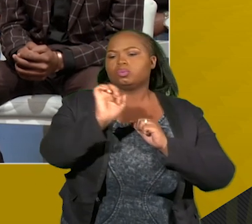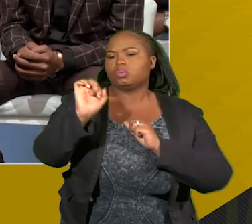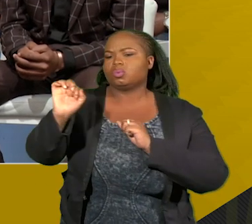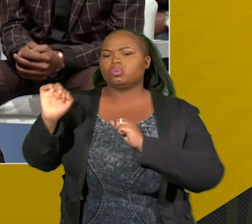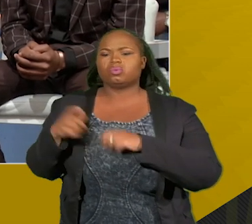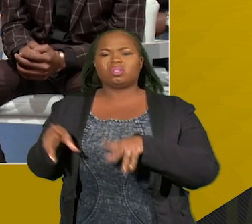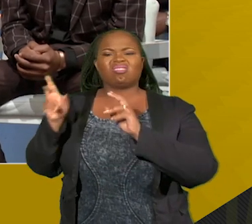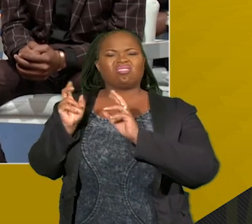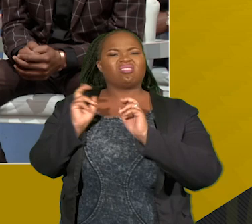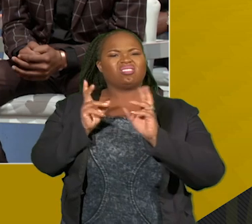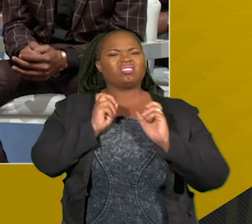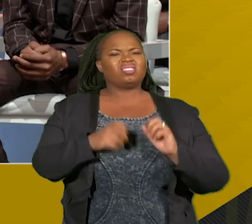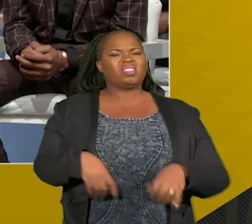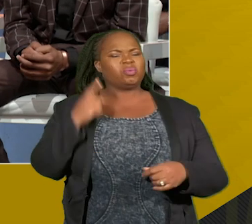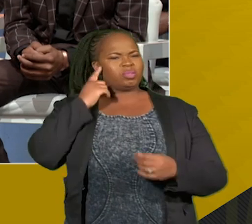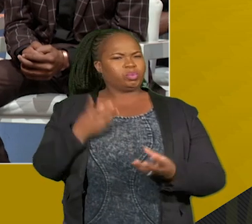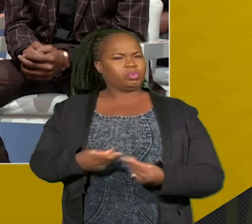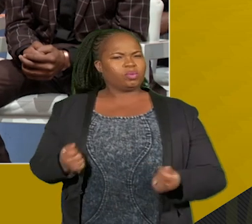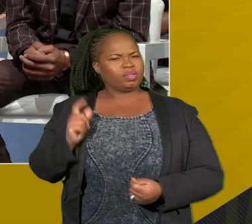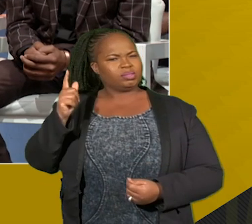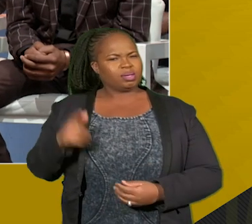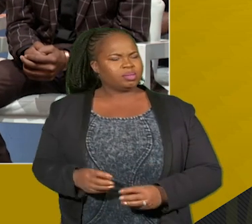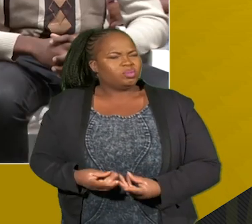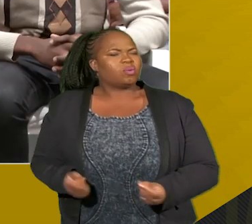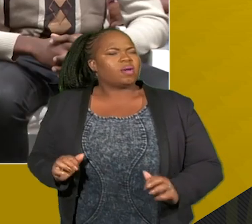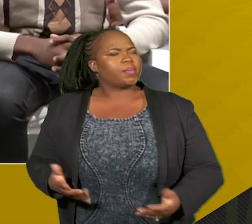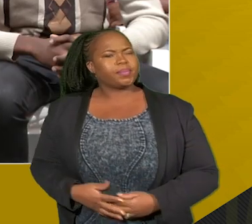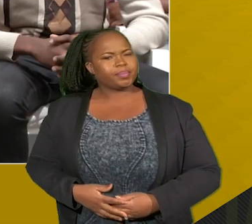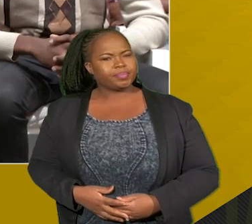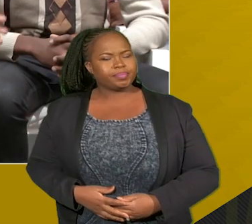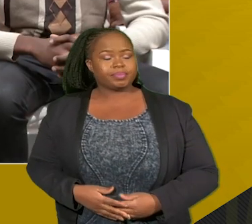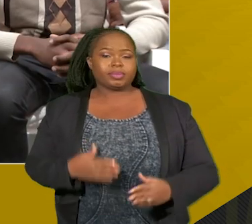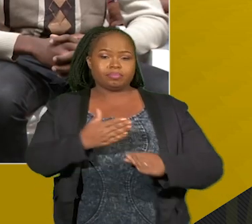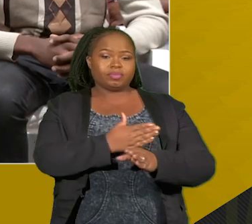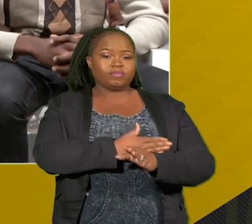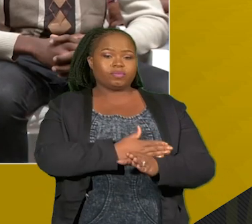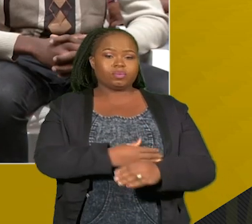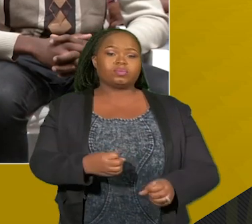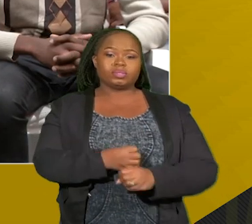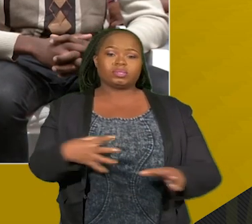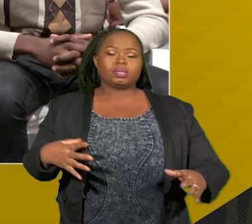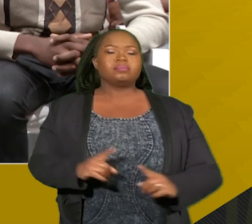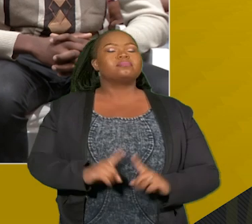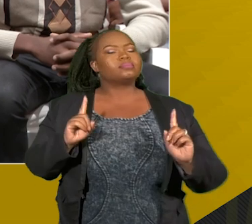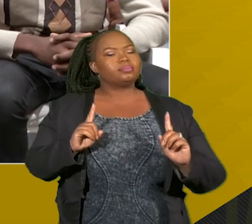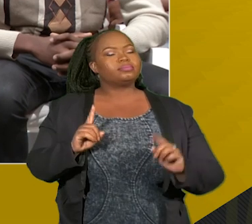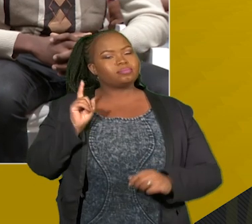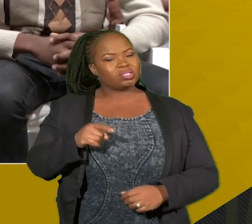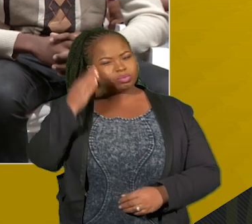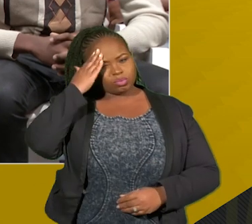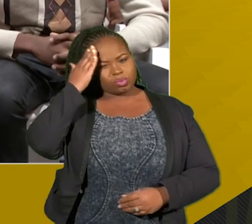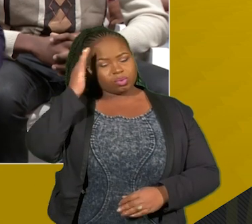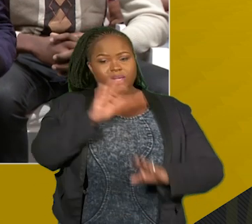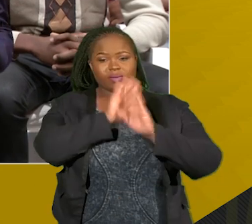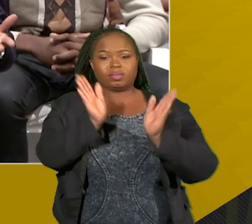ya ha problem king, kuhora lukhono kuhi solver. How do we break the cycle? I think into balegele ukuthi before siqale sizingene kwi conversation kumele siqale sazi ukuthi yini lenza